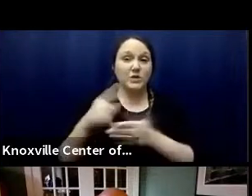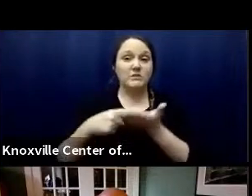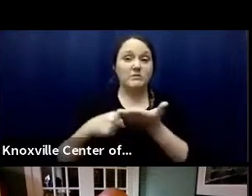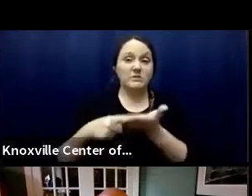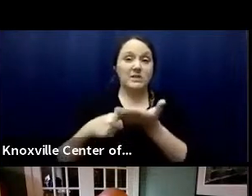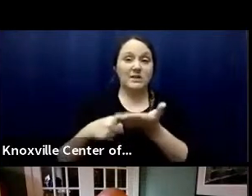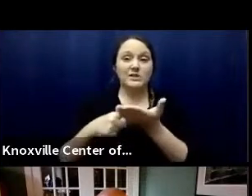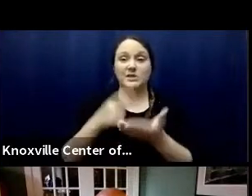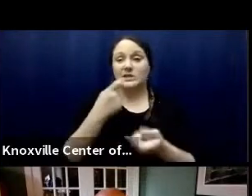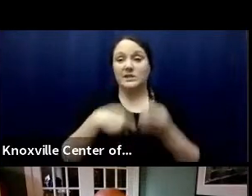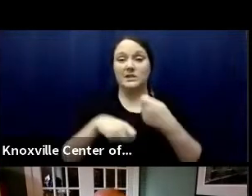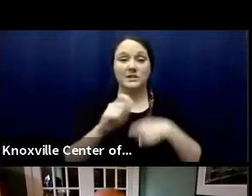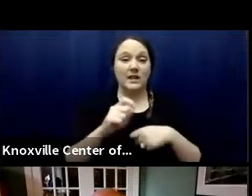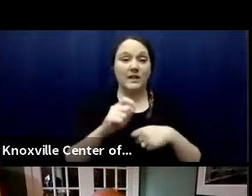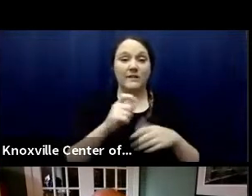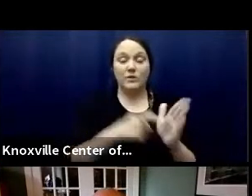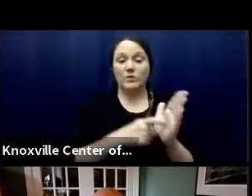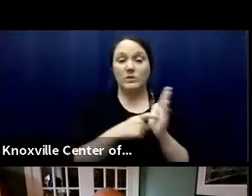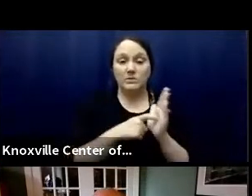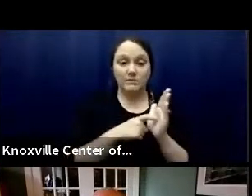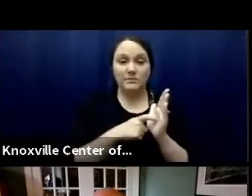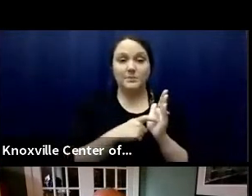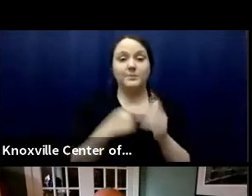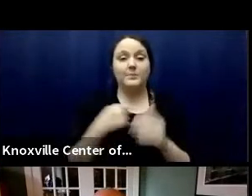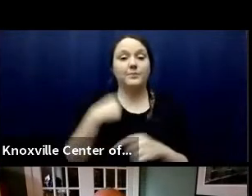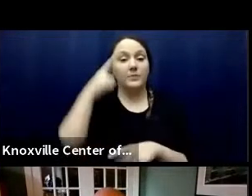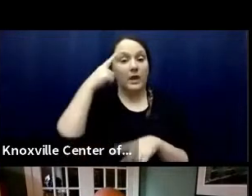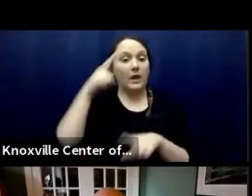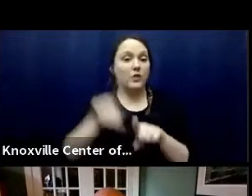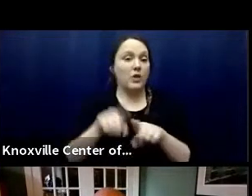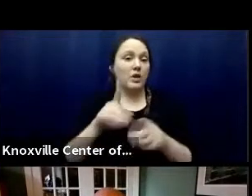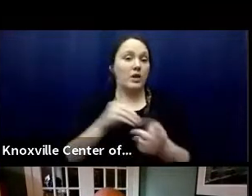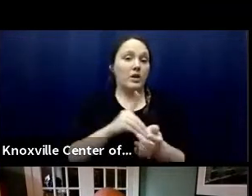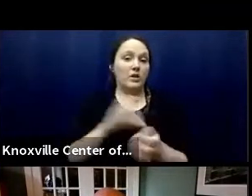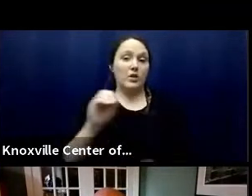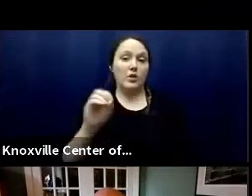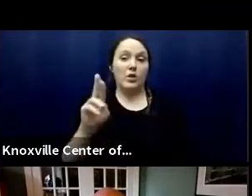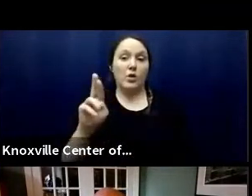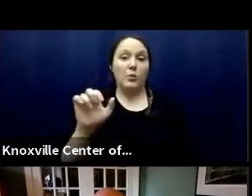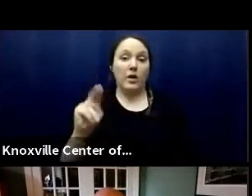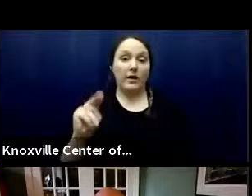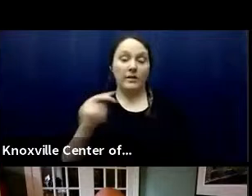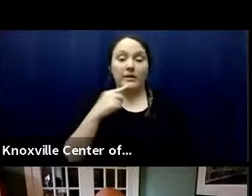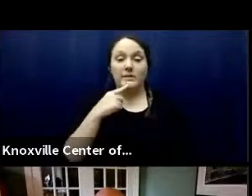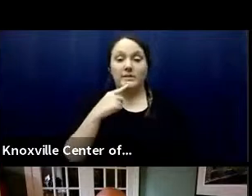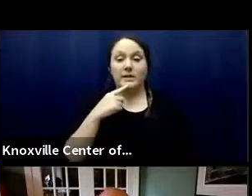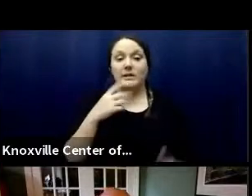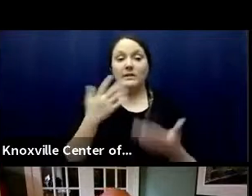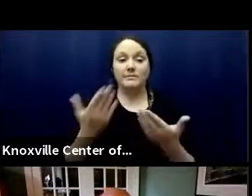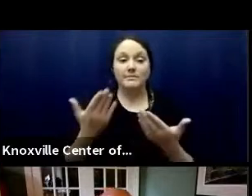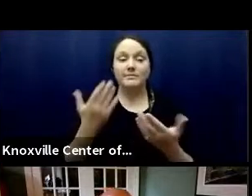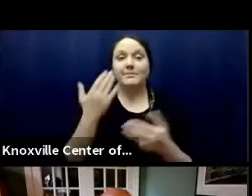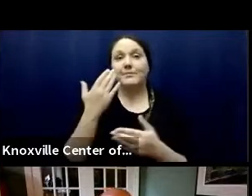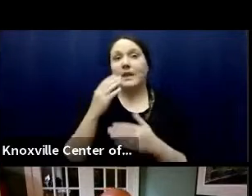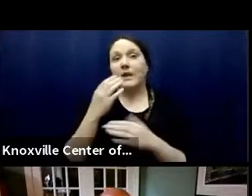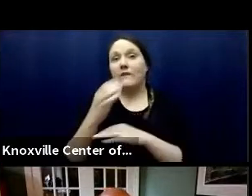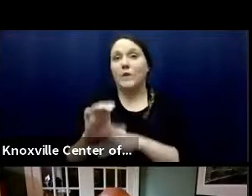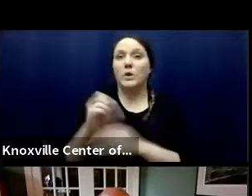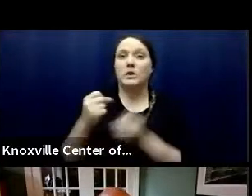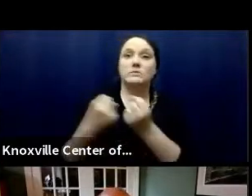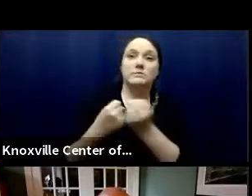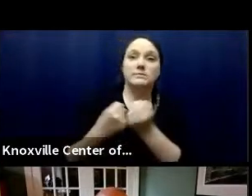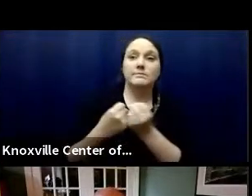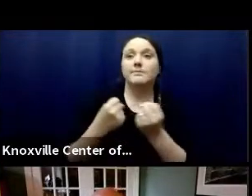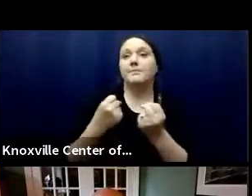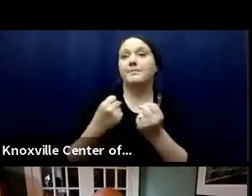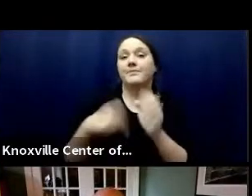mandate. And I agree with what Dr. O'Brien has said from a practical standpoint of enforcement and